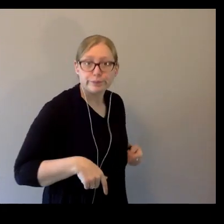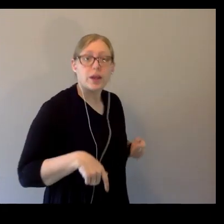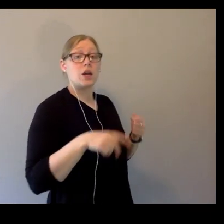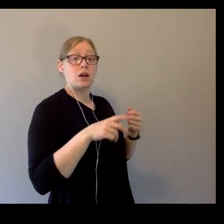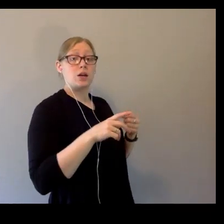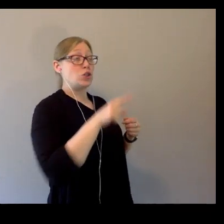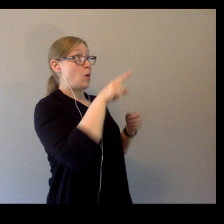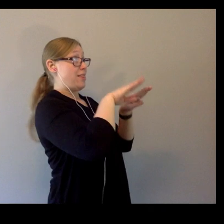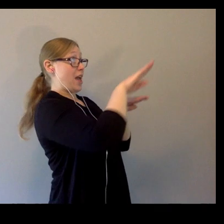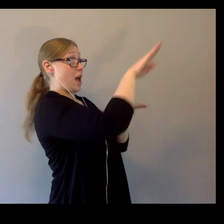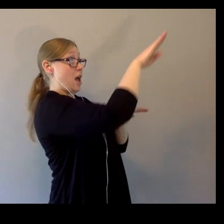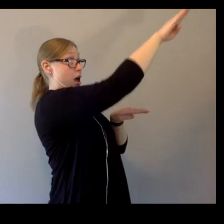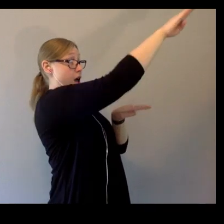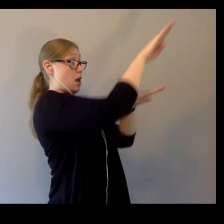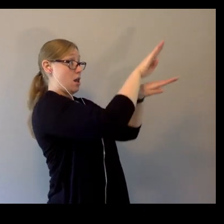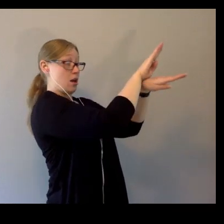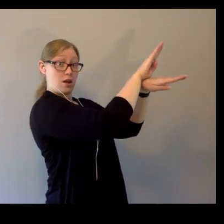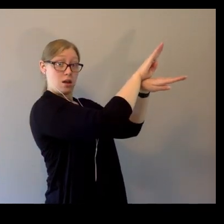angle of elevation.